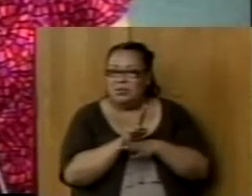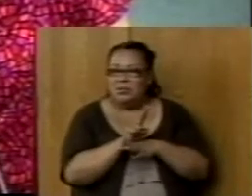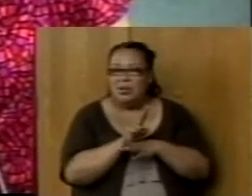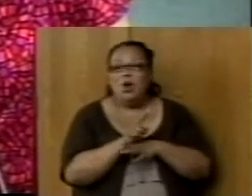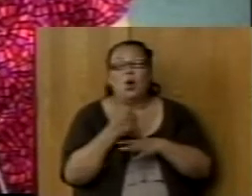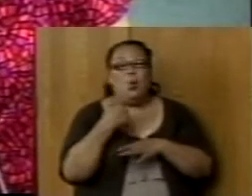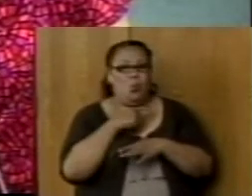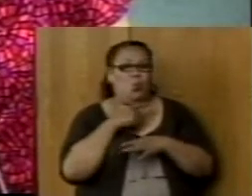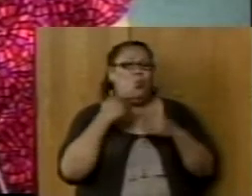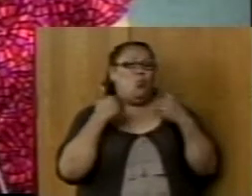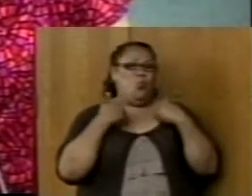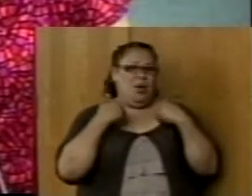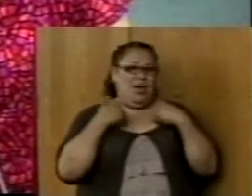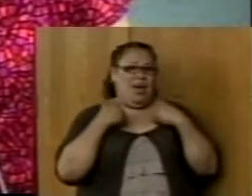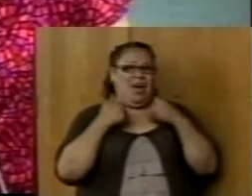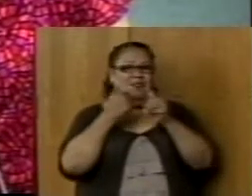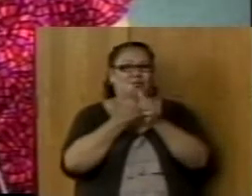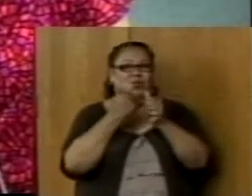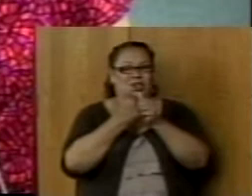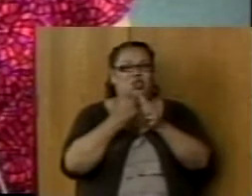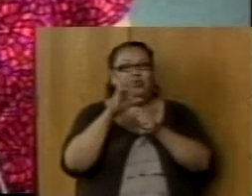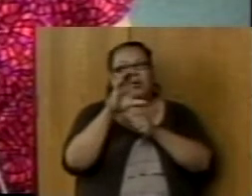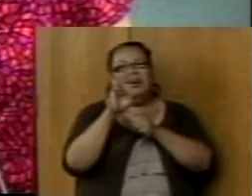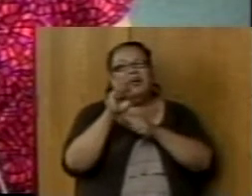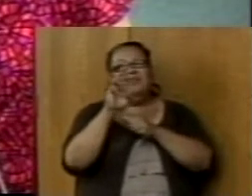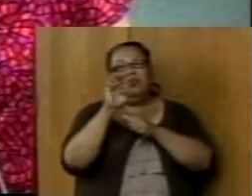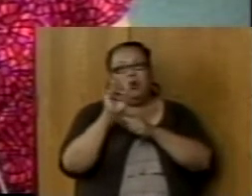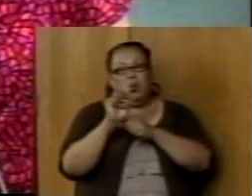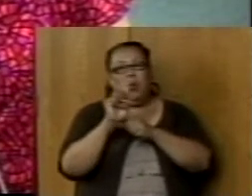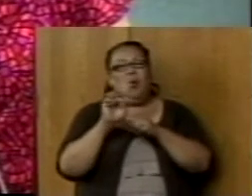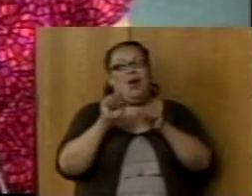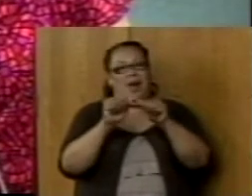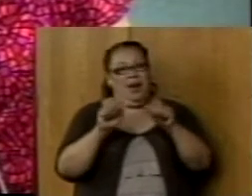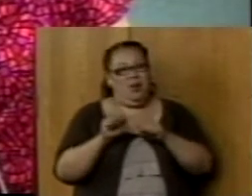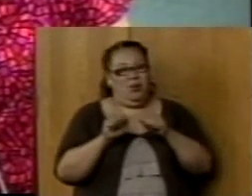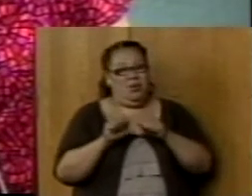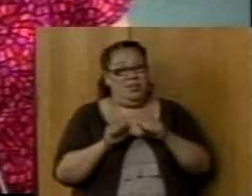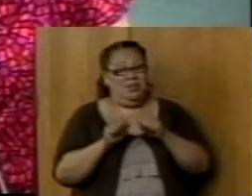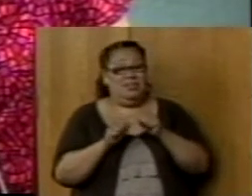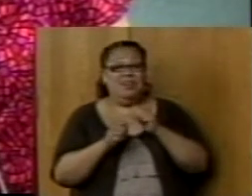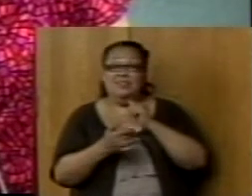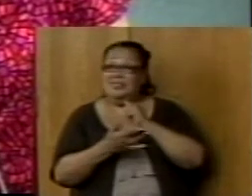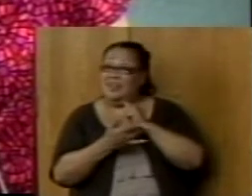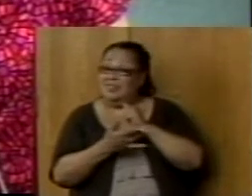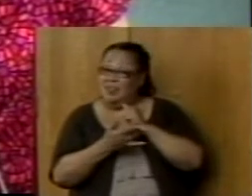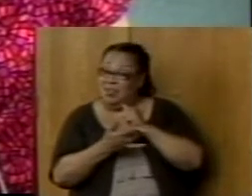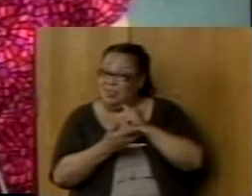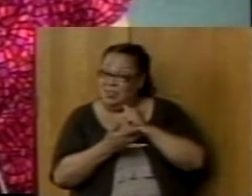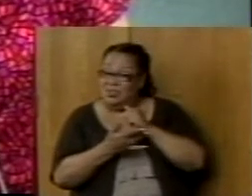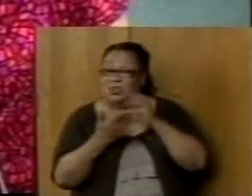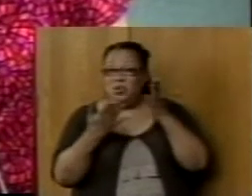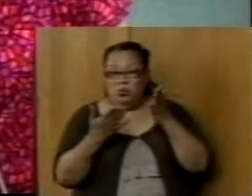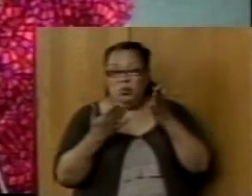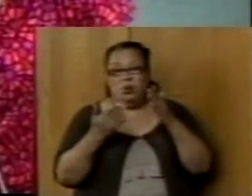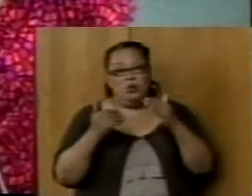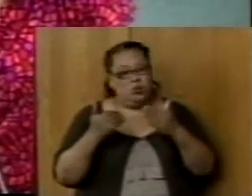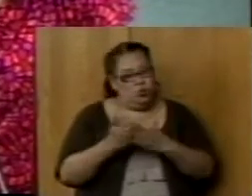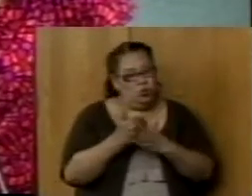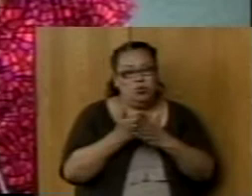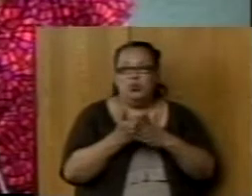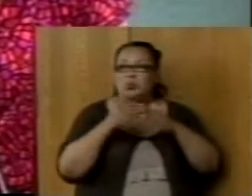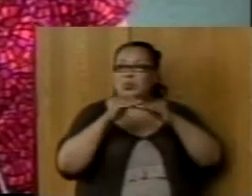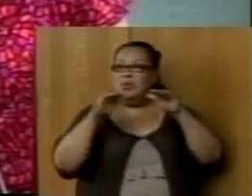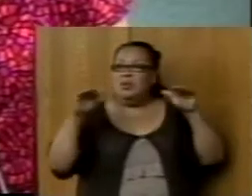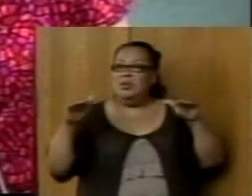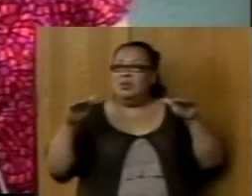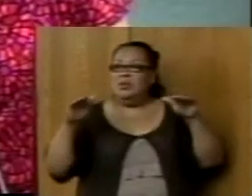have in our office for each one of the core areas. As far as the technology, we're going into a new platform, and I